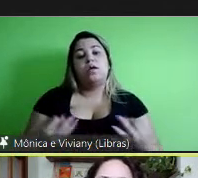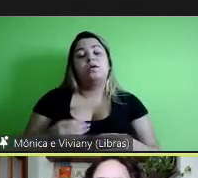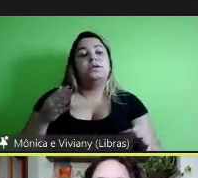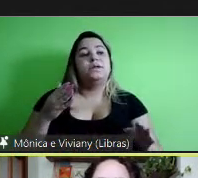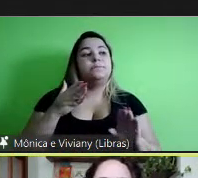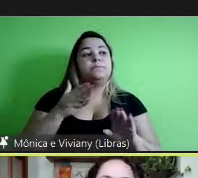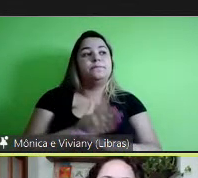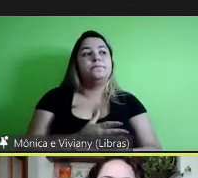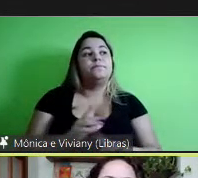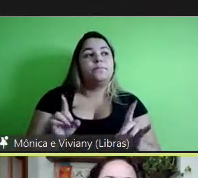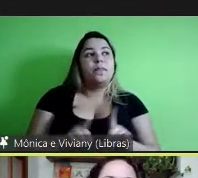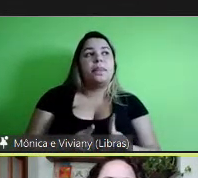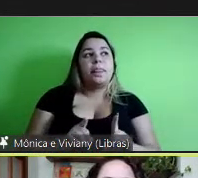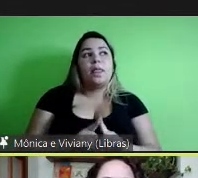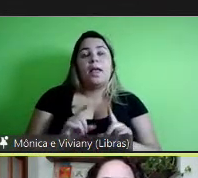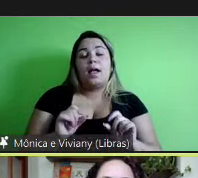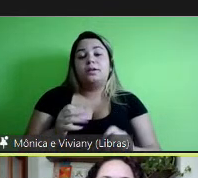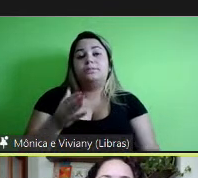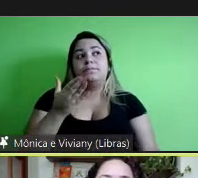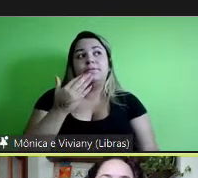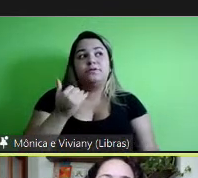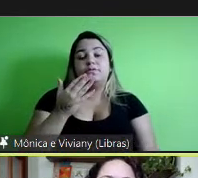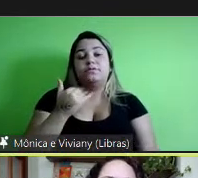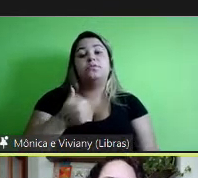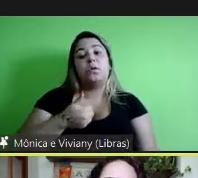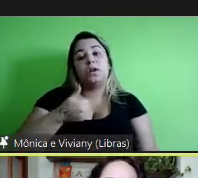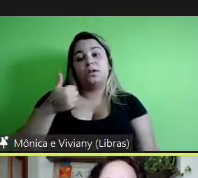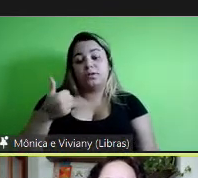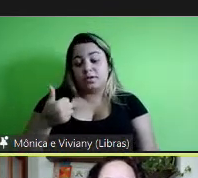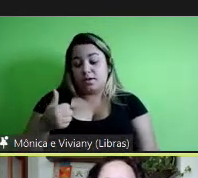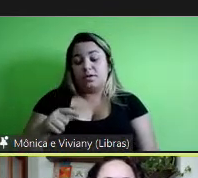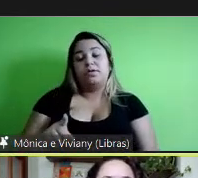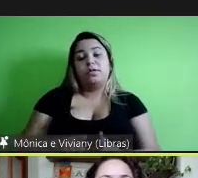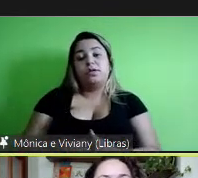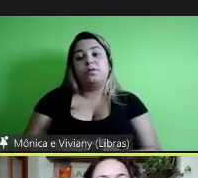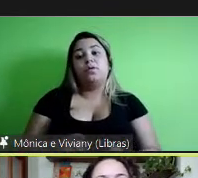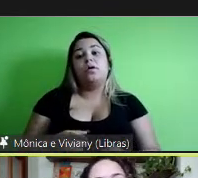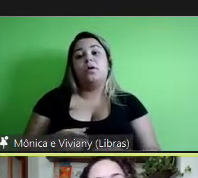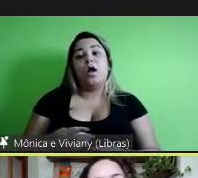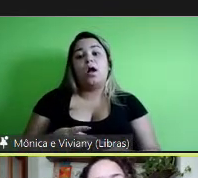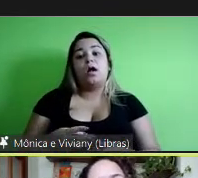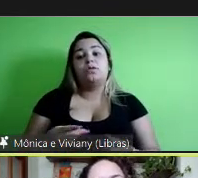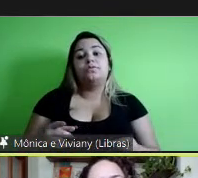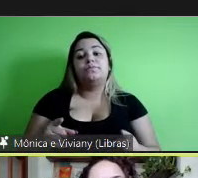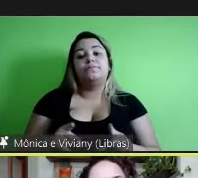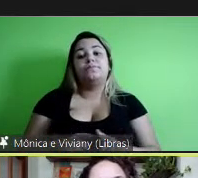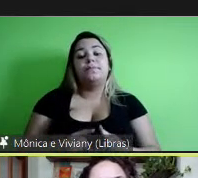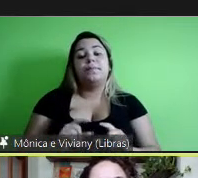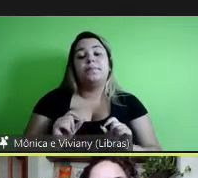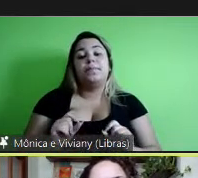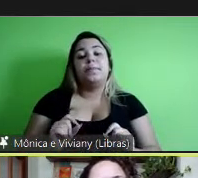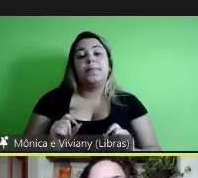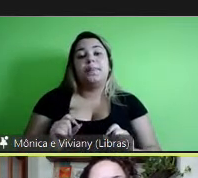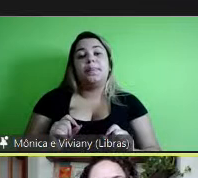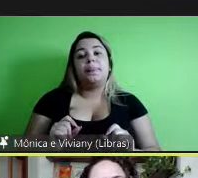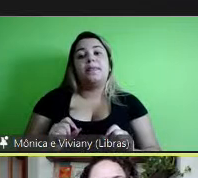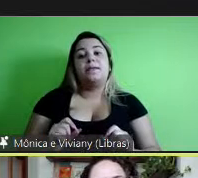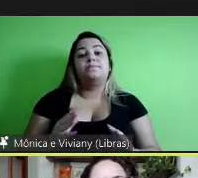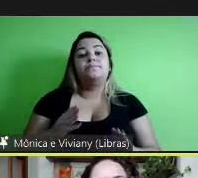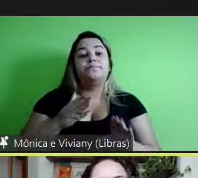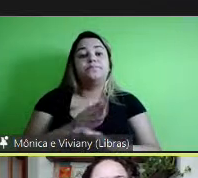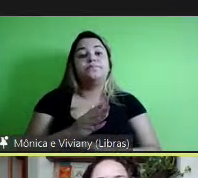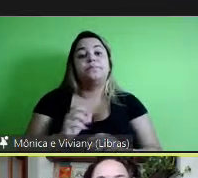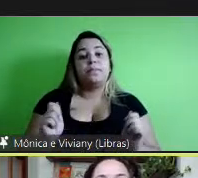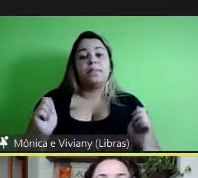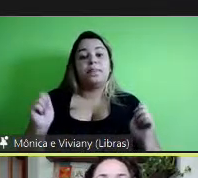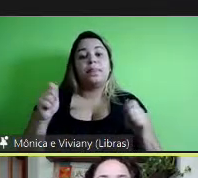rights for everyone to the regular and permanent access to quality food in sufficient quantities without